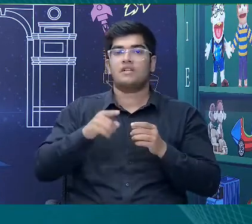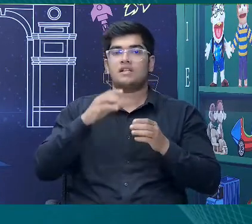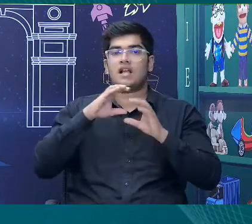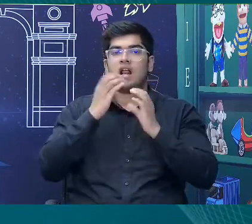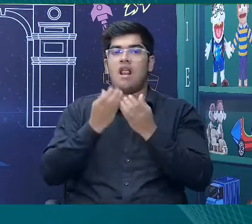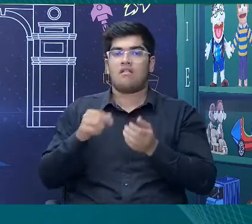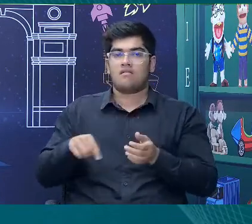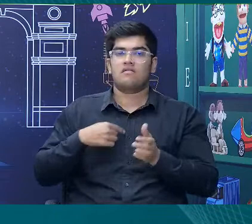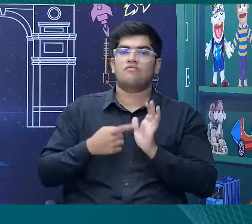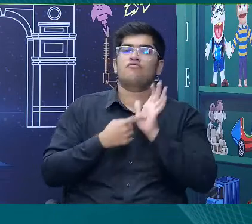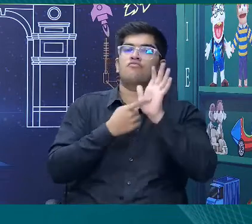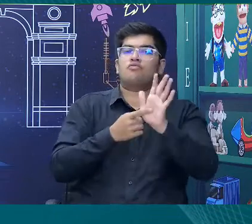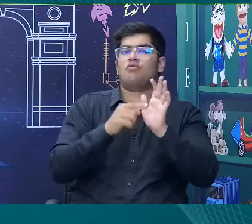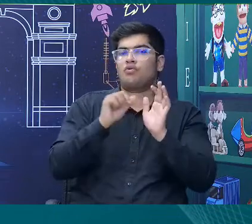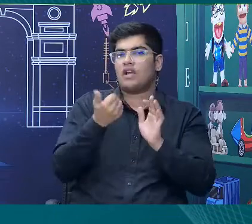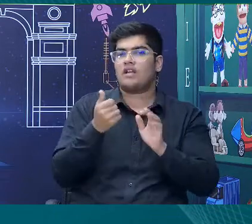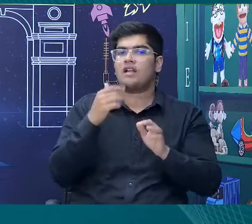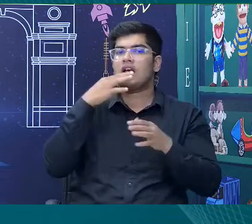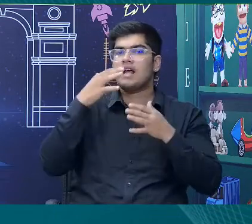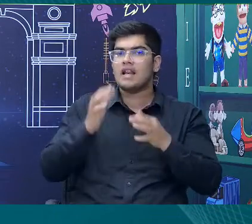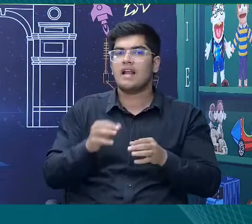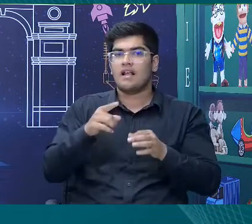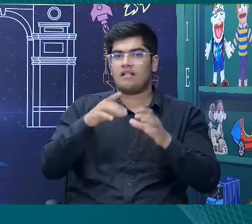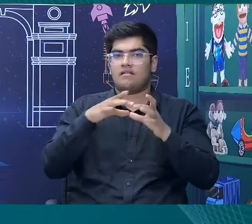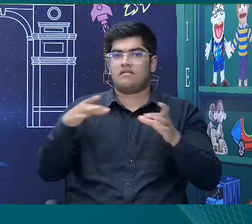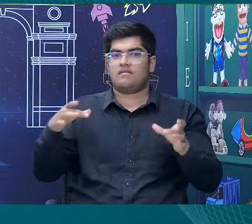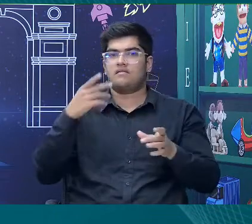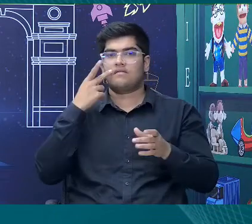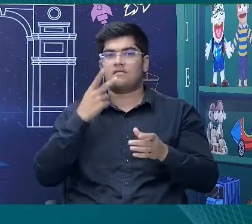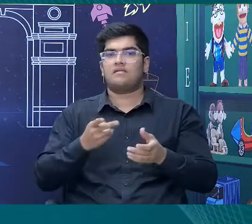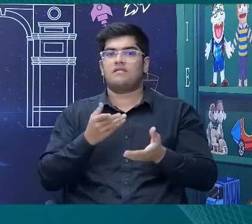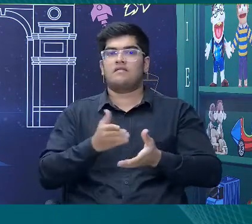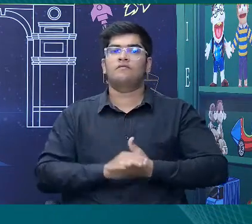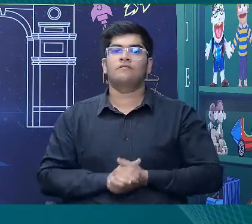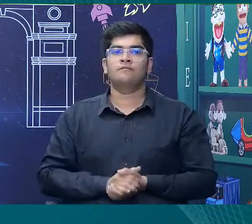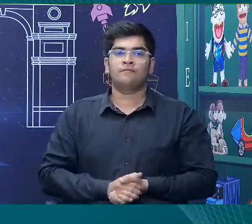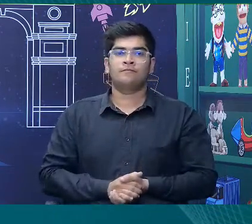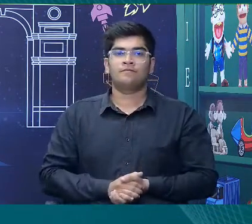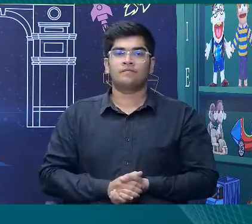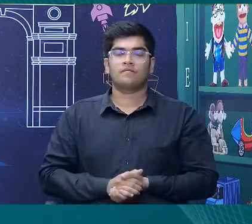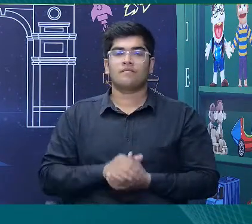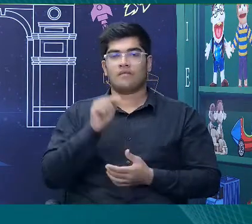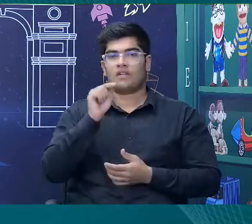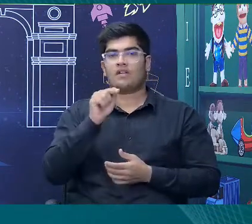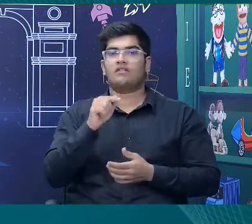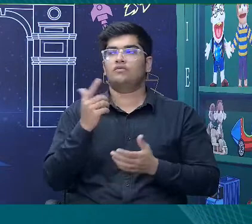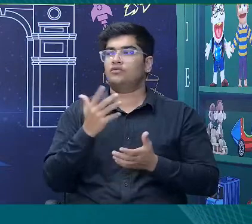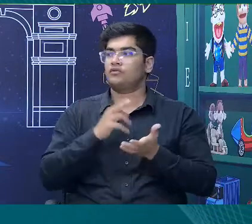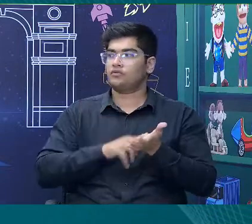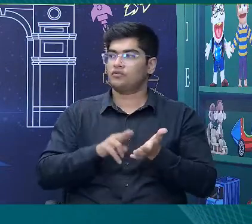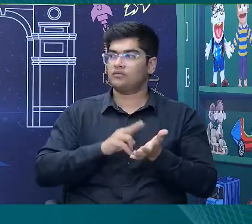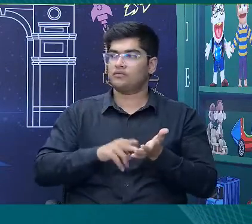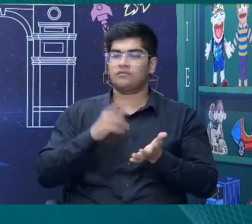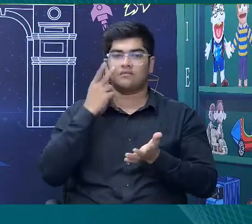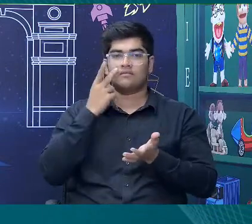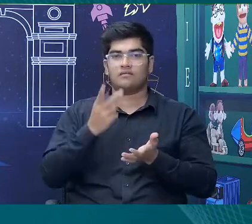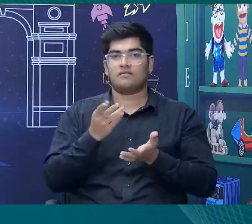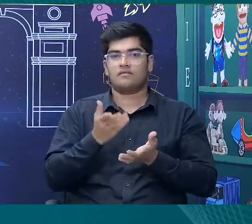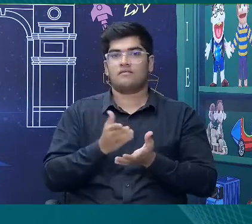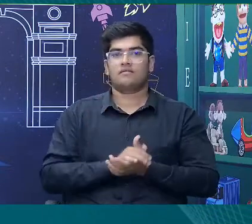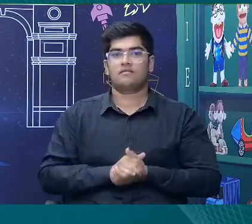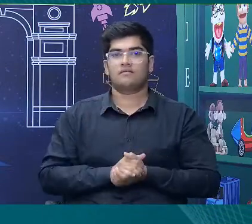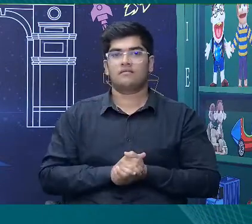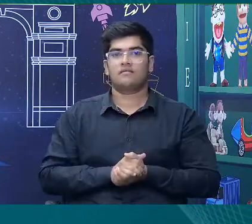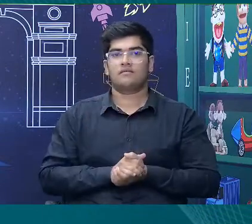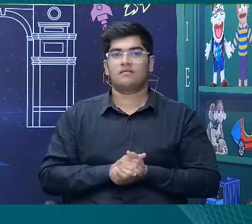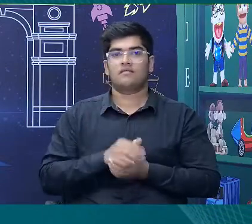trap like I have here. Yes. So this is what a rat trap looks like,